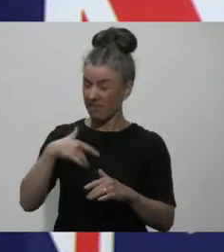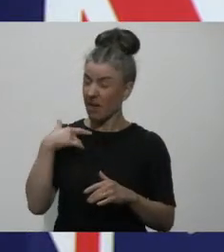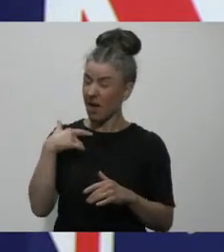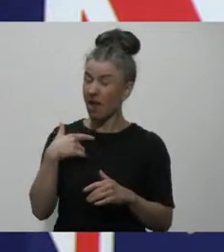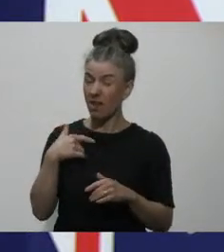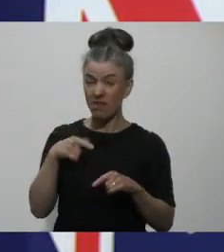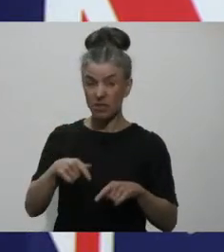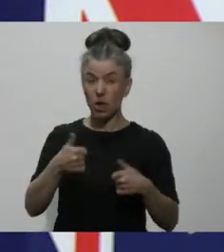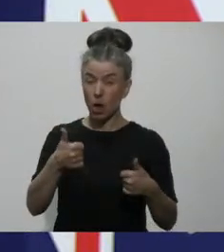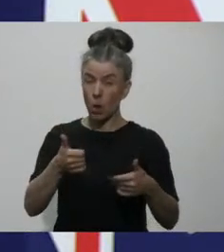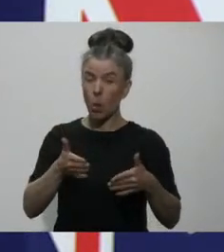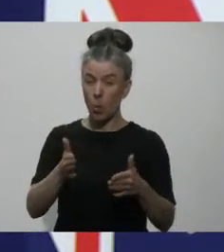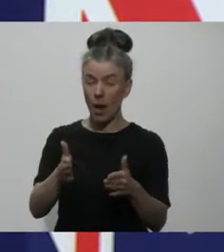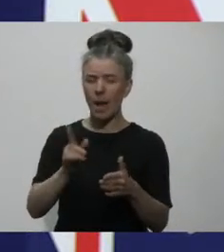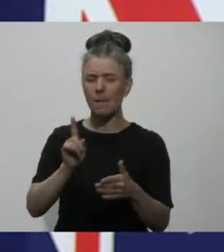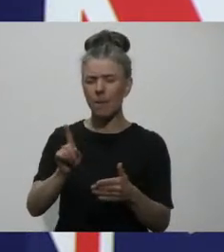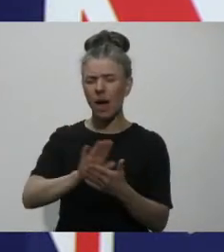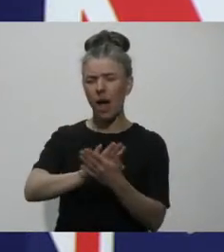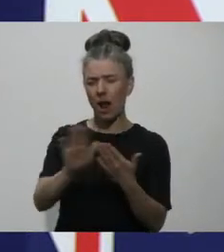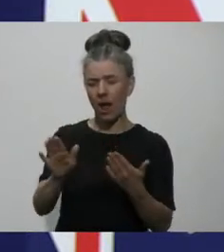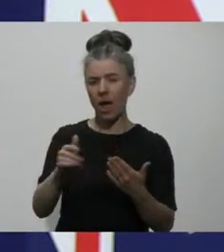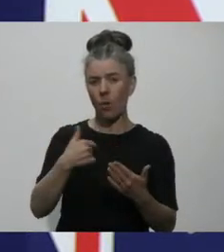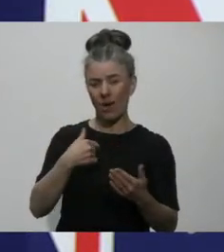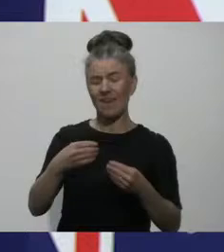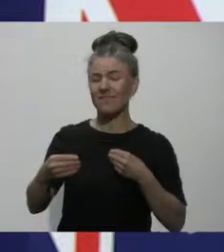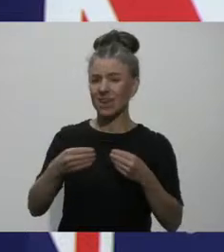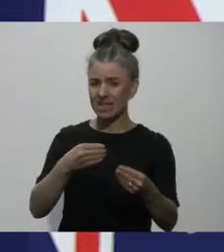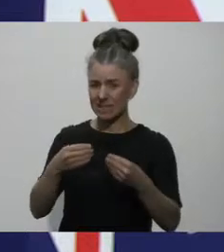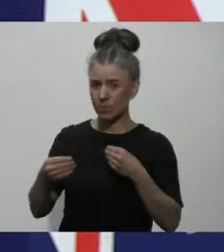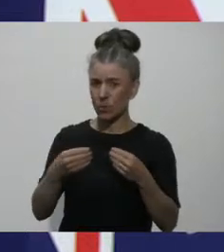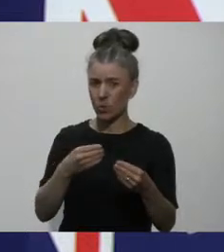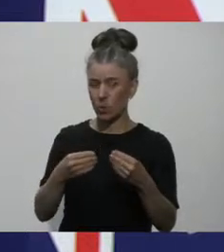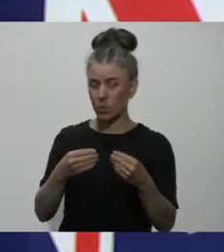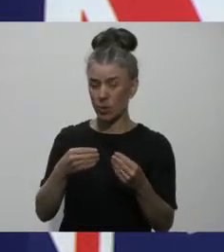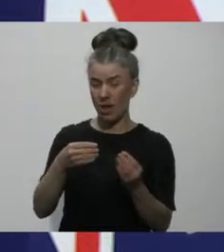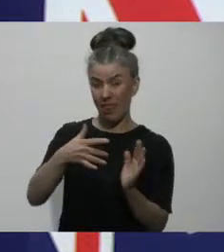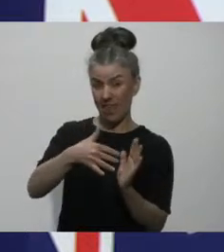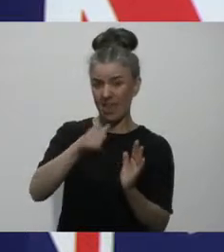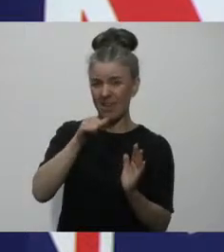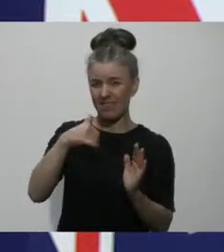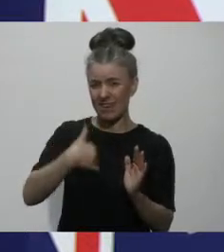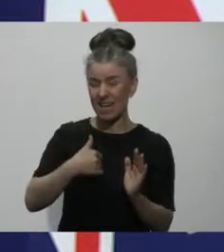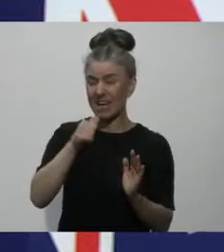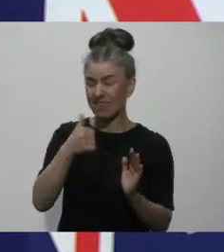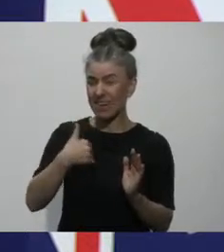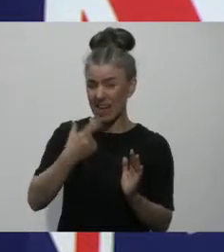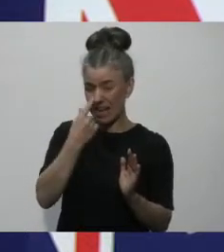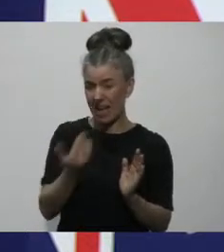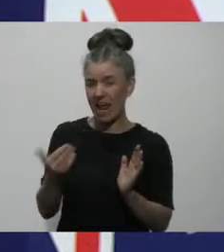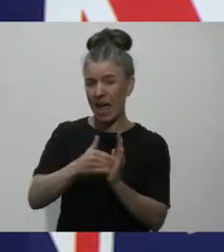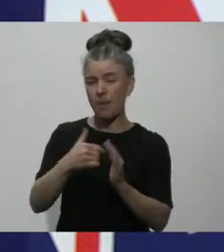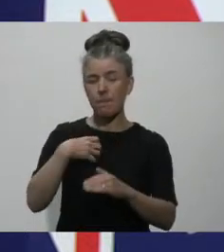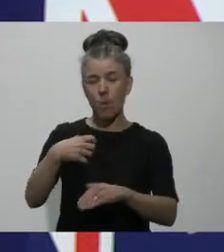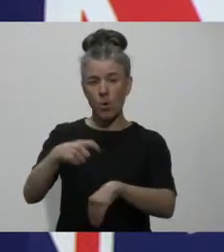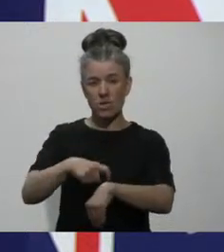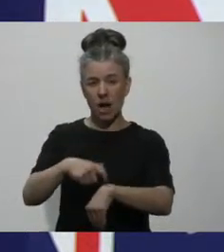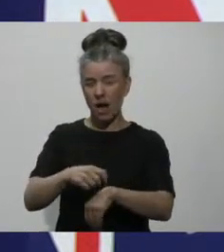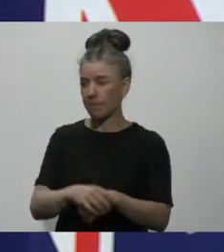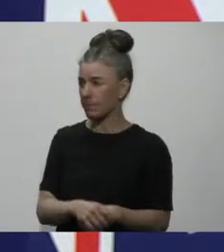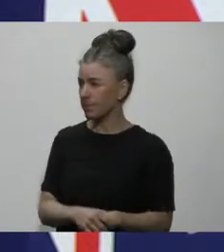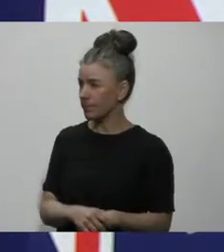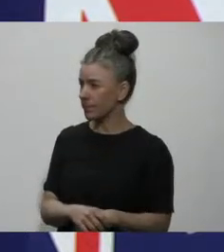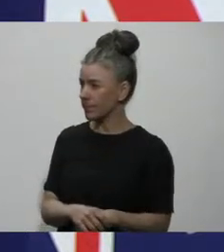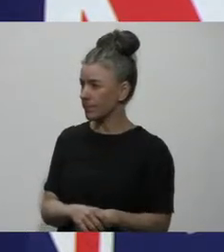want to be clear, there is flexibility built into this that should we need to, we can add further time to it. Cost in Auckland